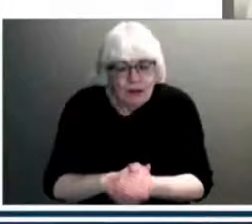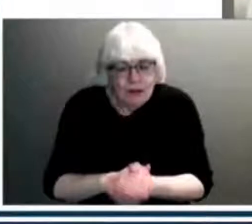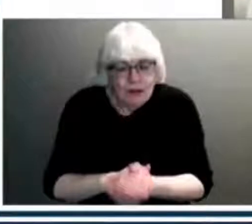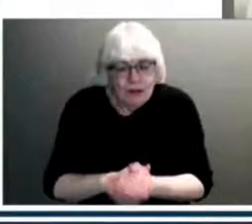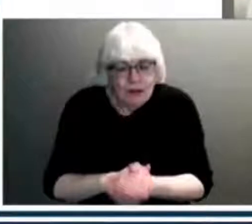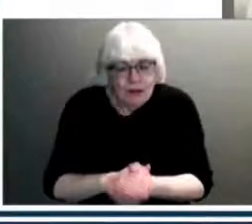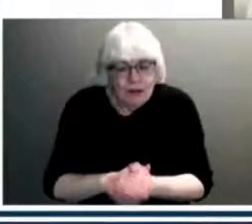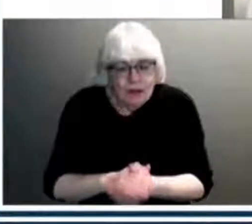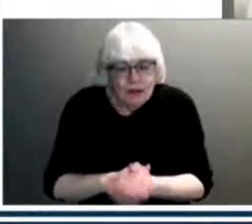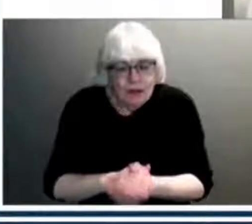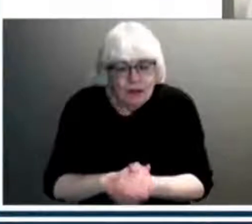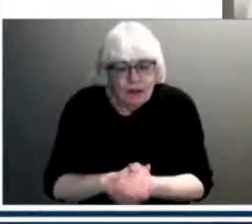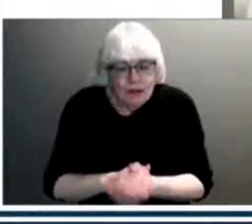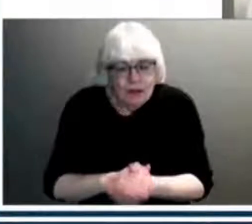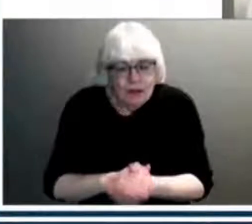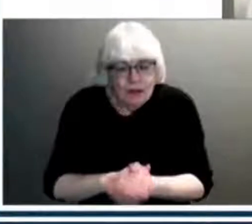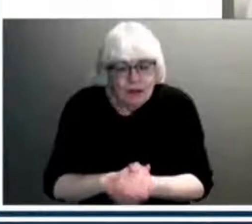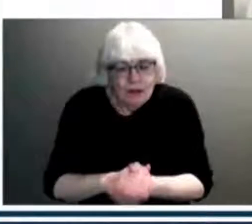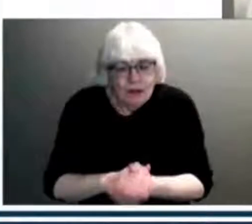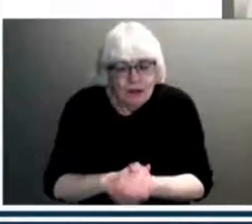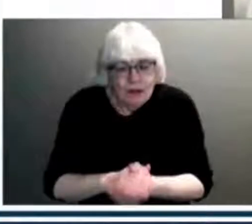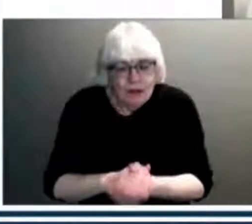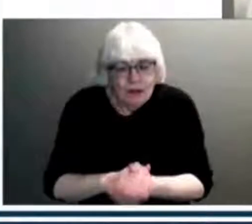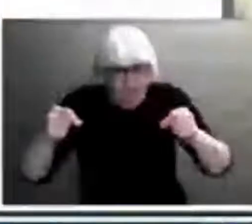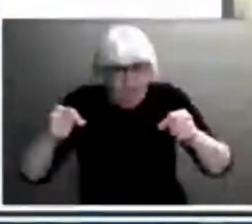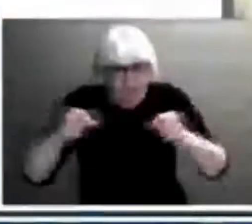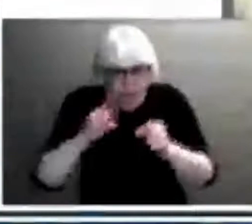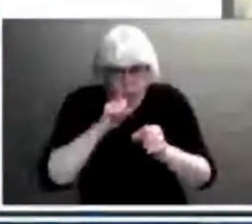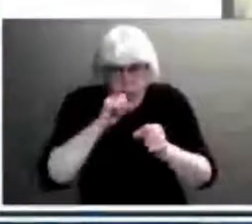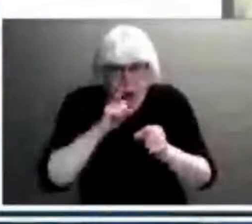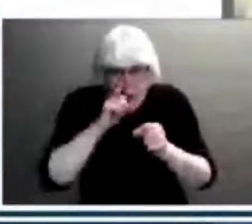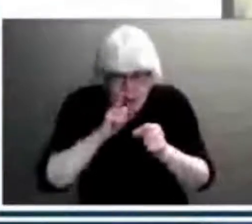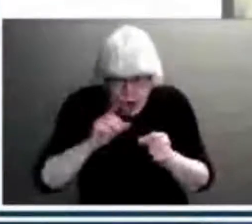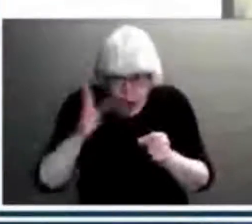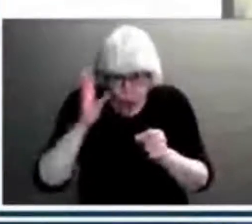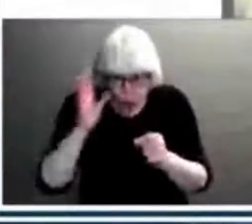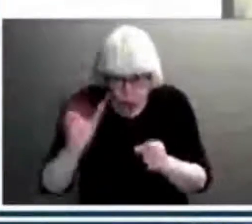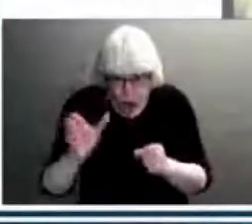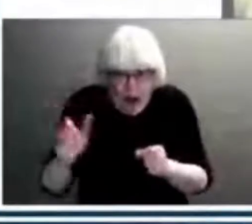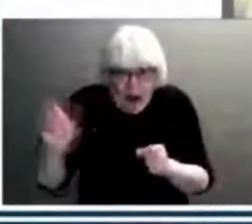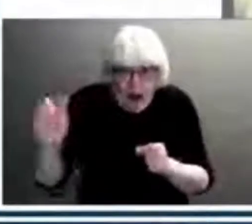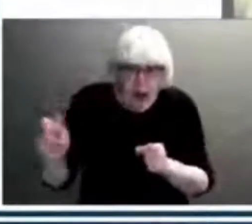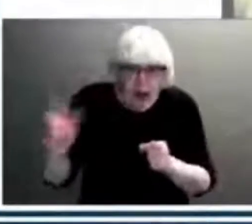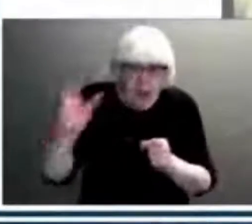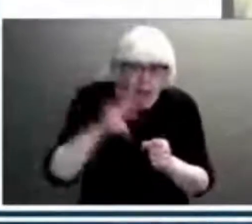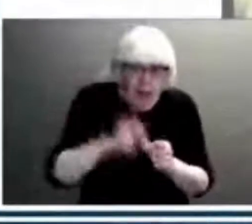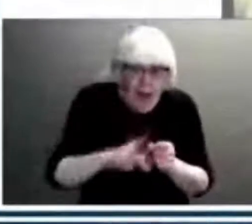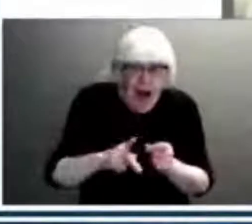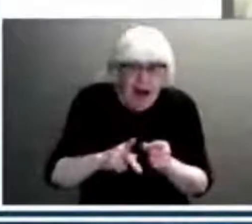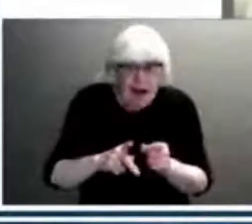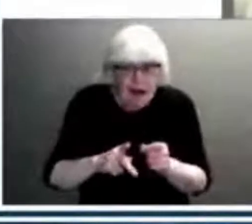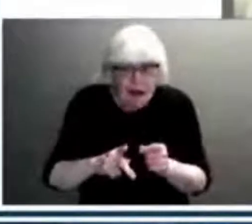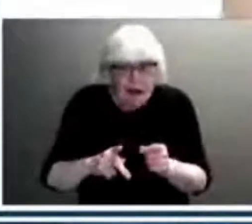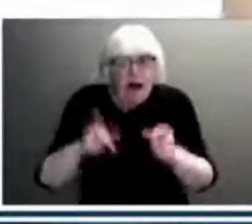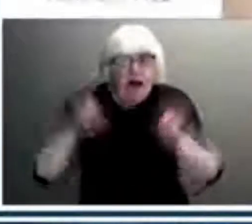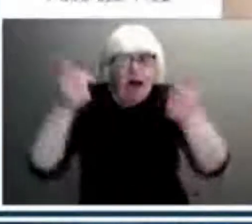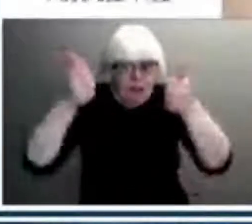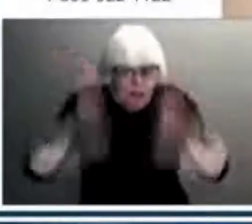going back to its widespread testing strategy. Is that correct, that that is basically over for the foreseeable future?